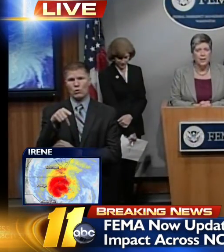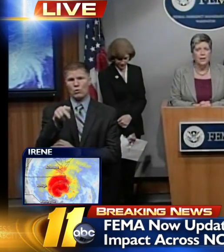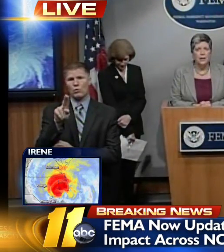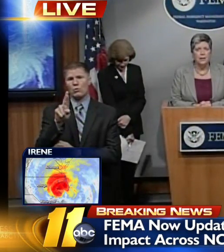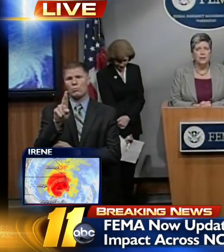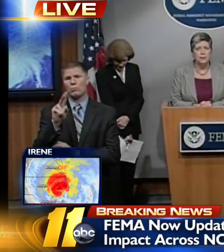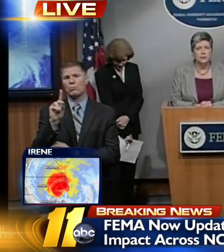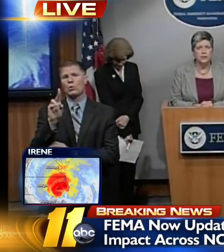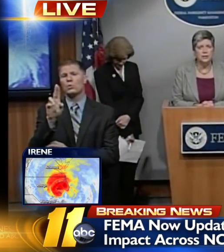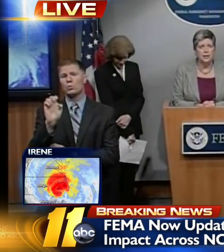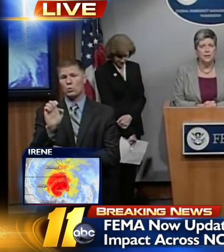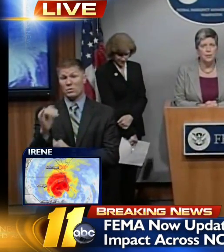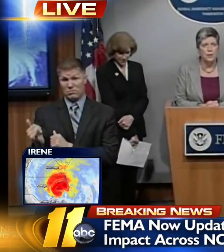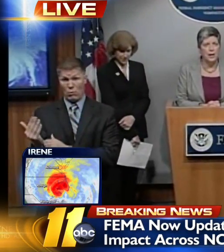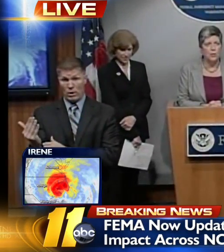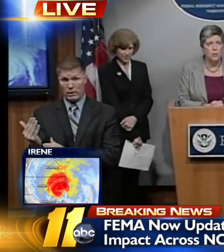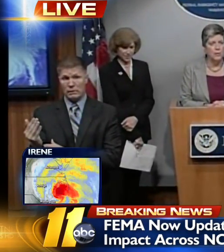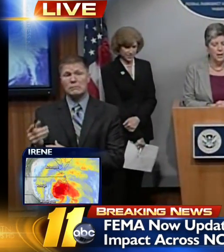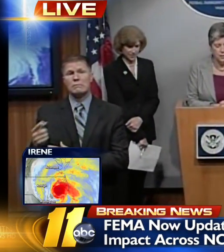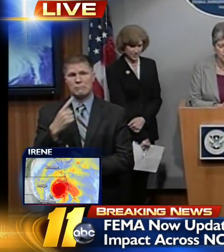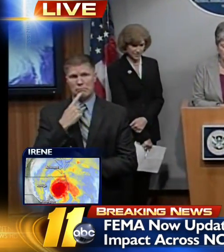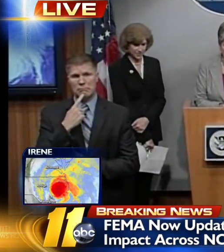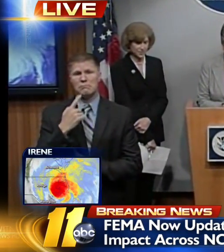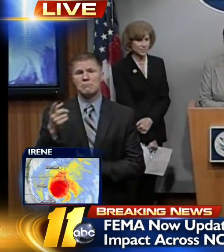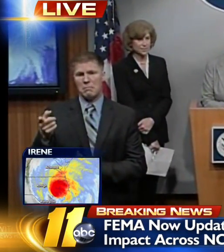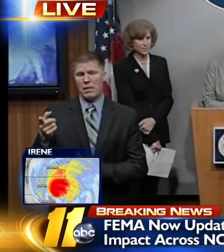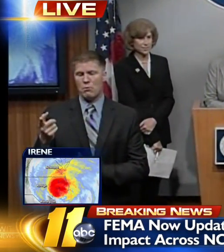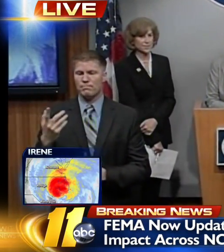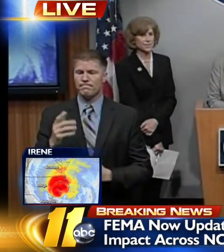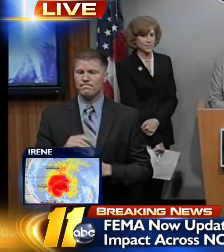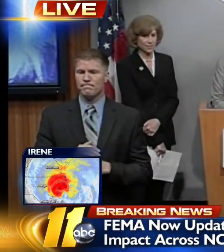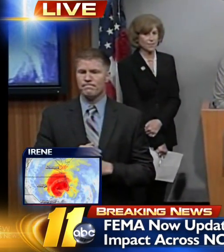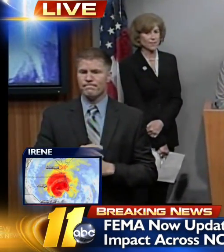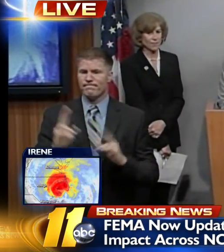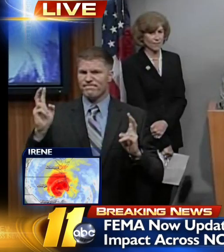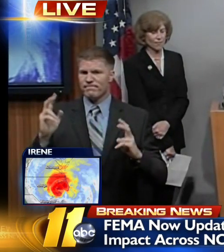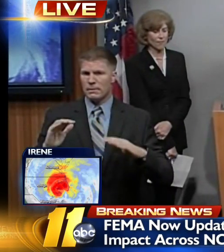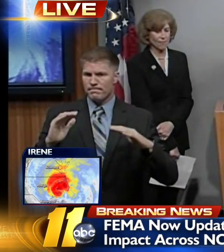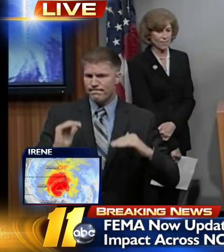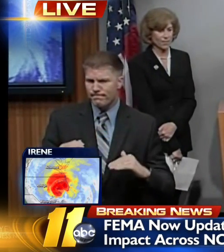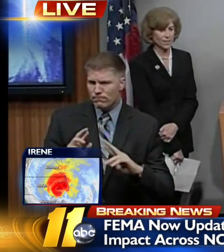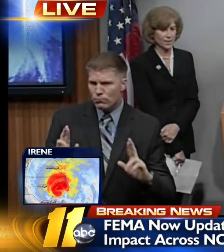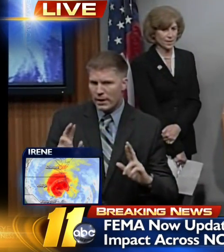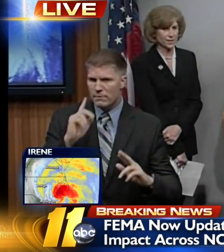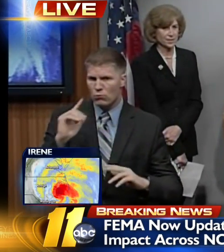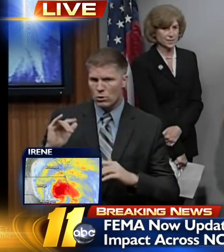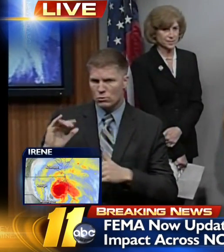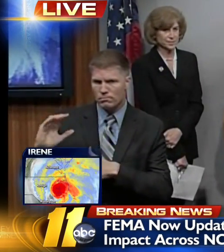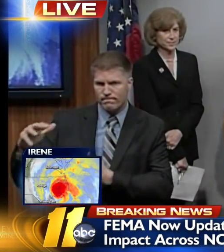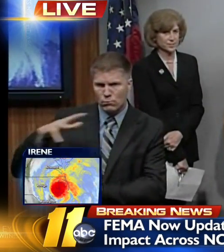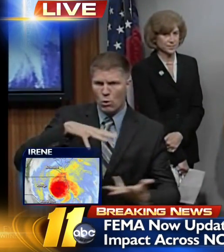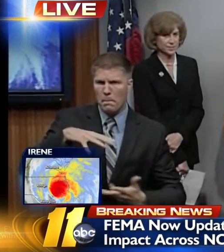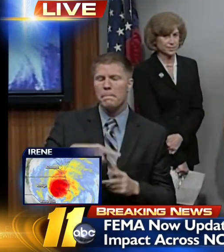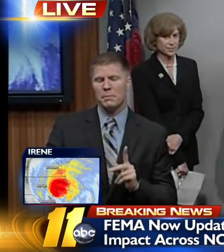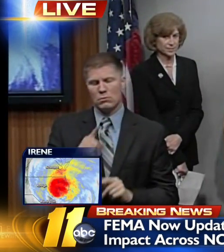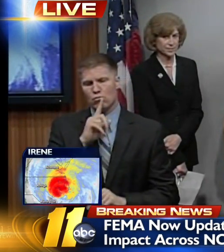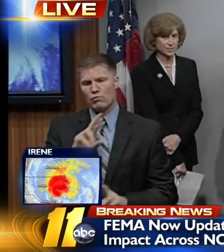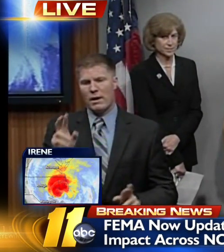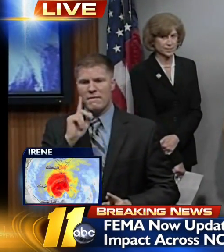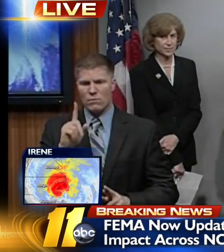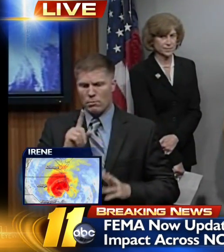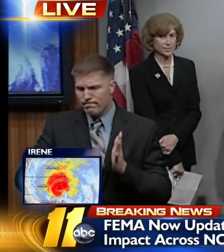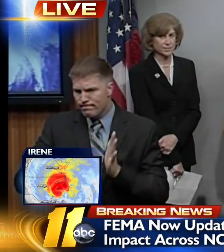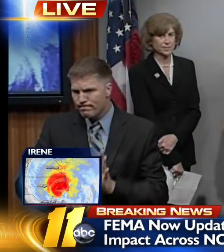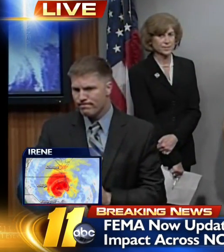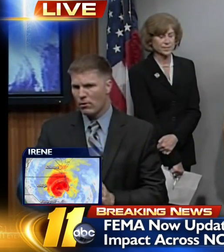morning. She said they were now, quote, hunkered down, close quote. But they are ready to do damage assessments as